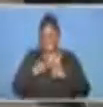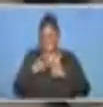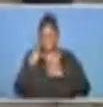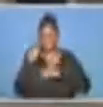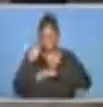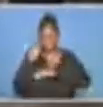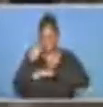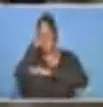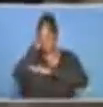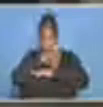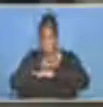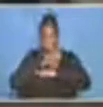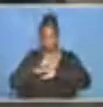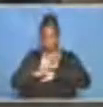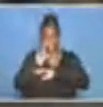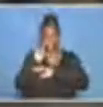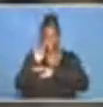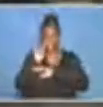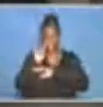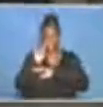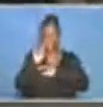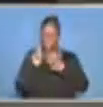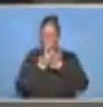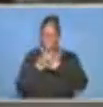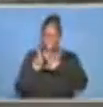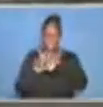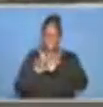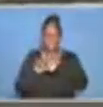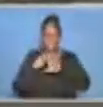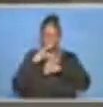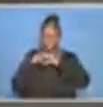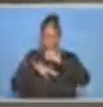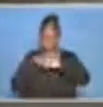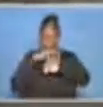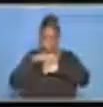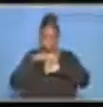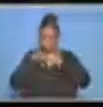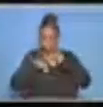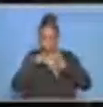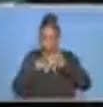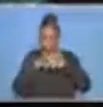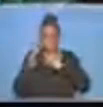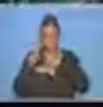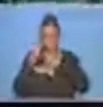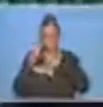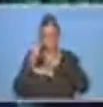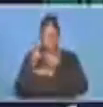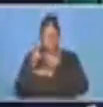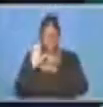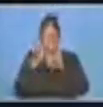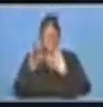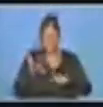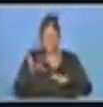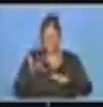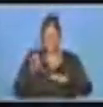two men, also in their early 20s, being electronically monitored for serious crimes, were found shot to death in a vehicle on Sunset Drive off